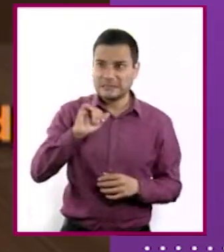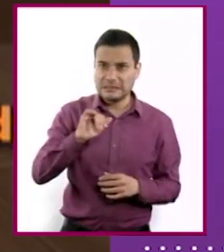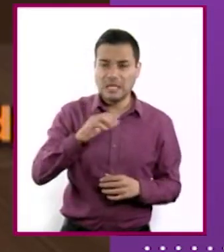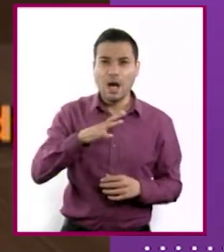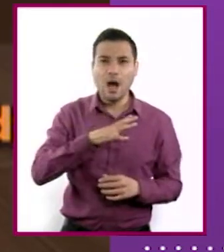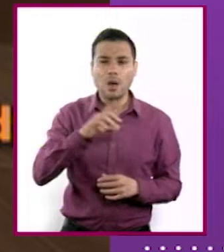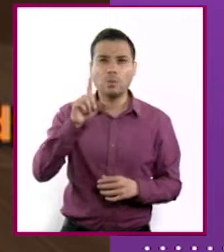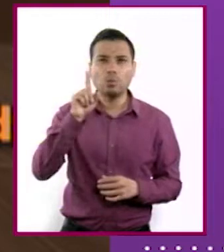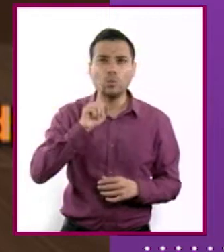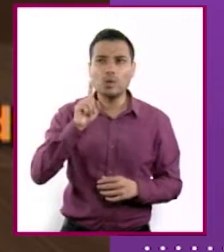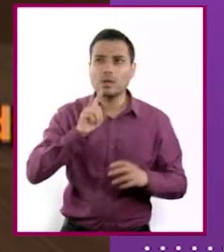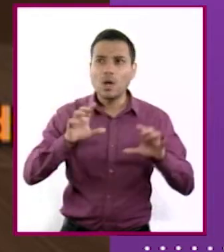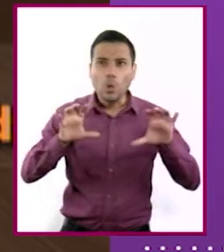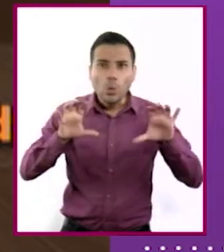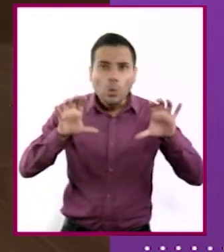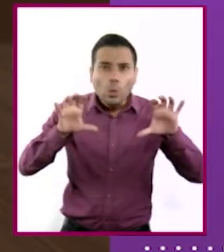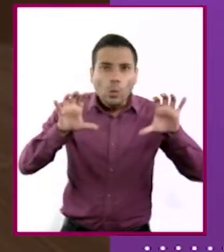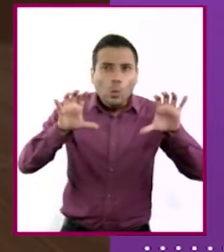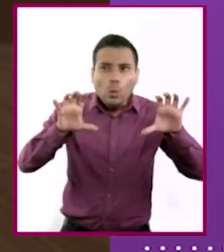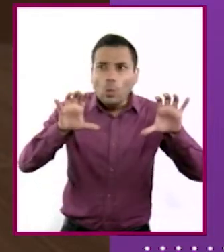howled."